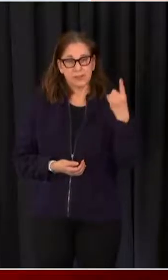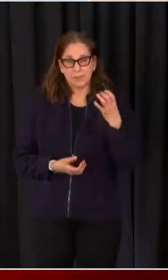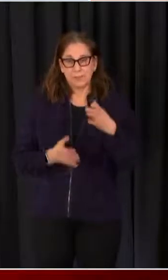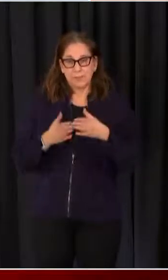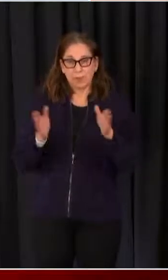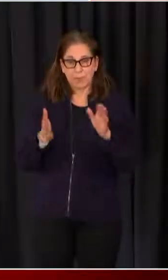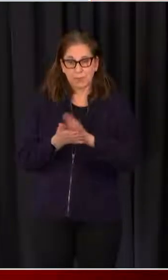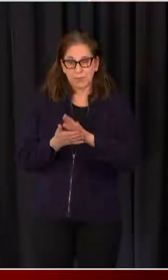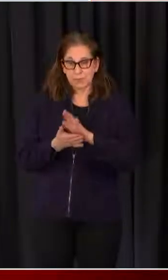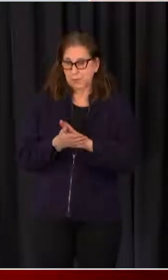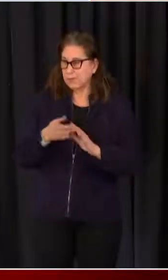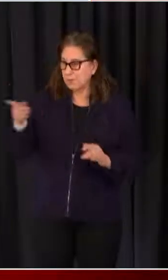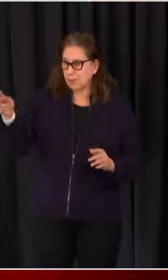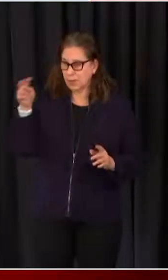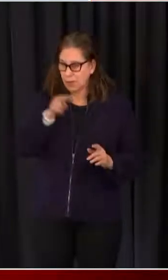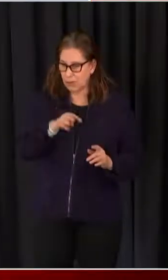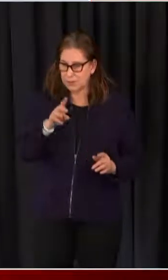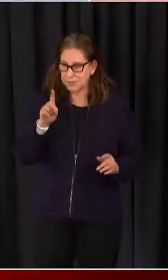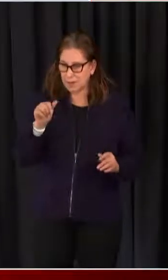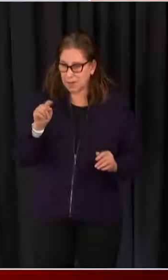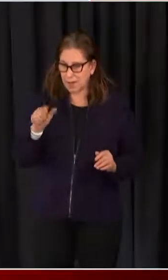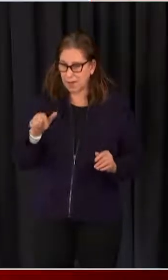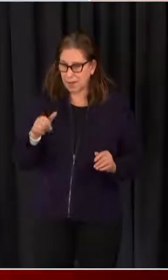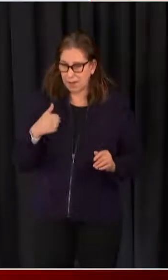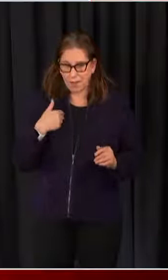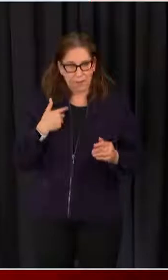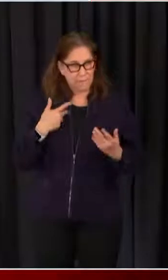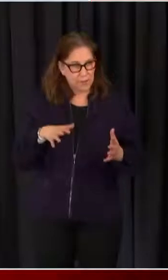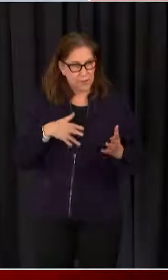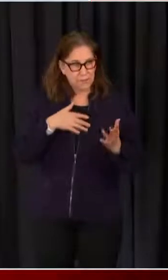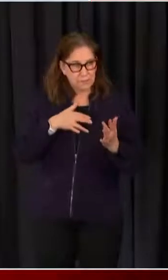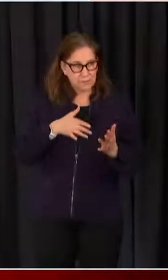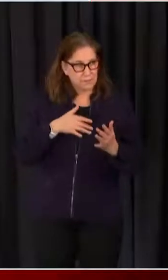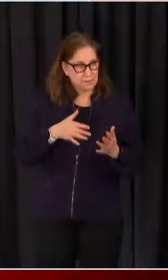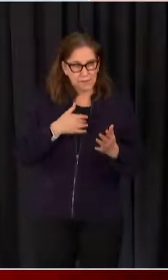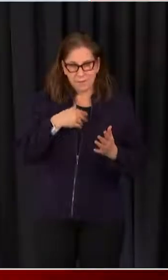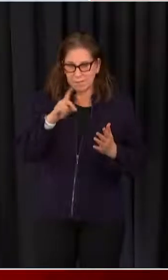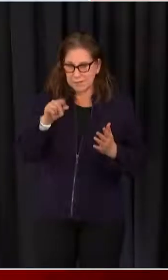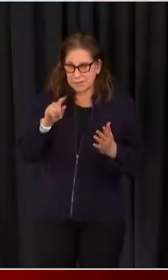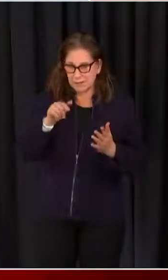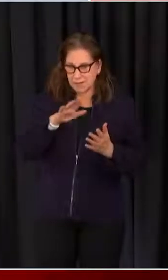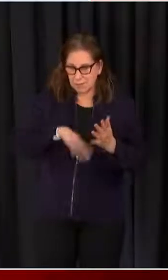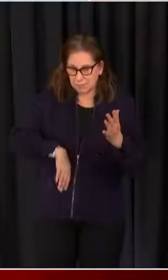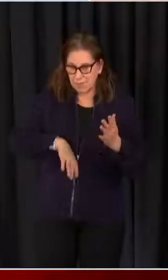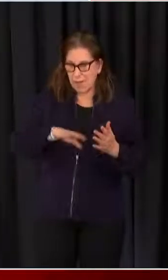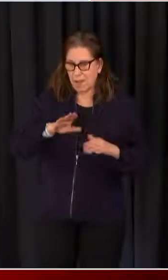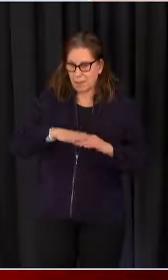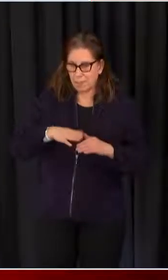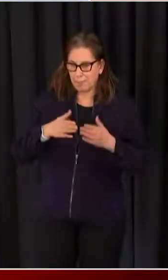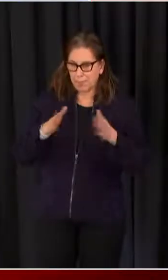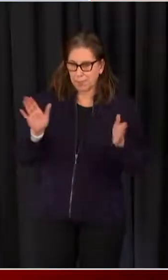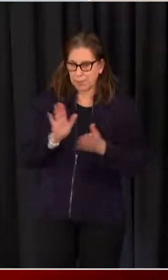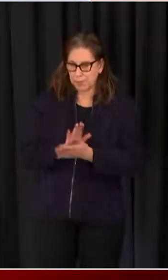I'd have to look at it, but I don't believe that it is. I believe schools are separate from childcare facilities.